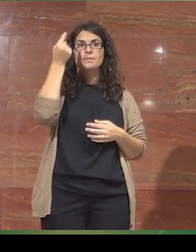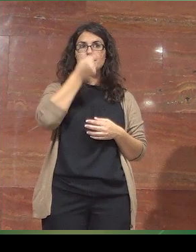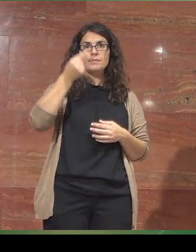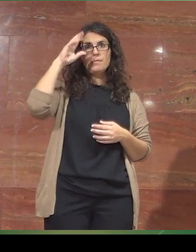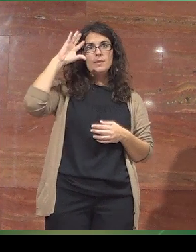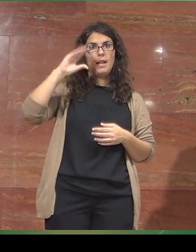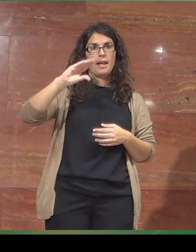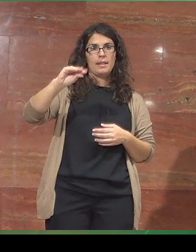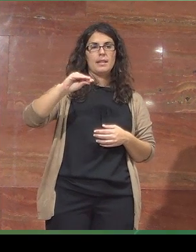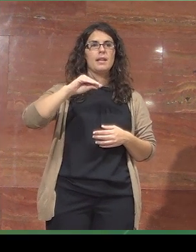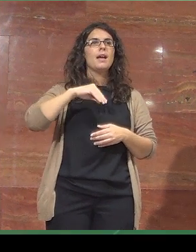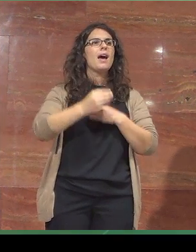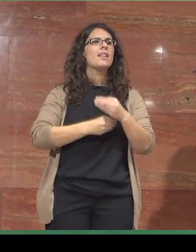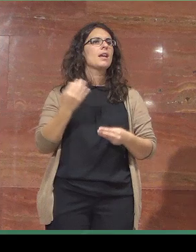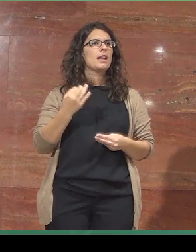understand where they have to go.